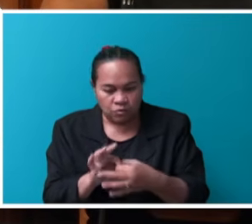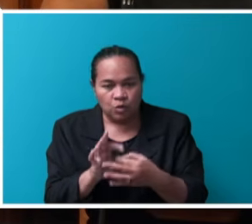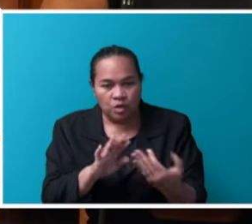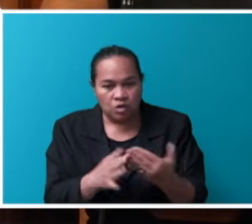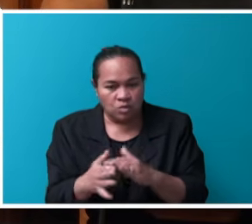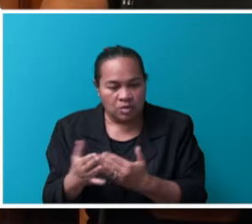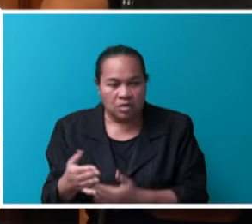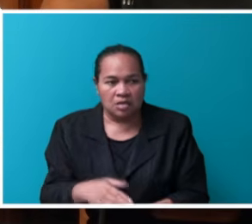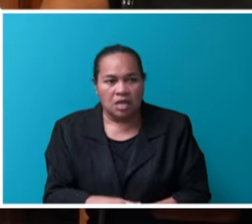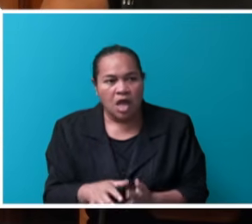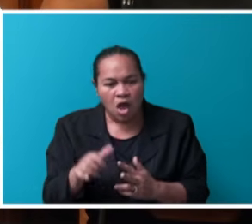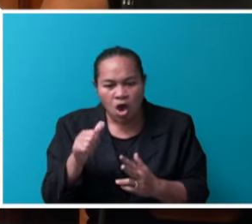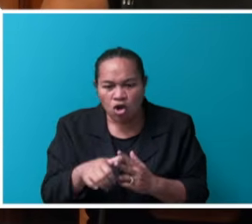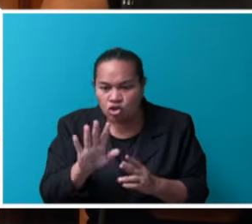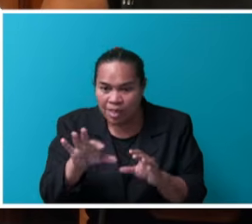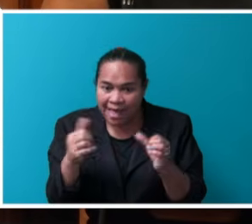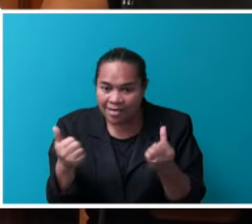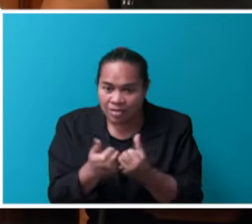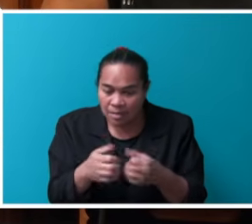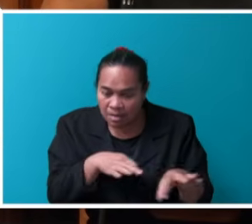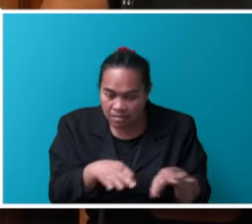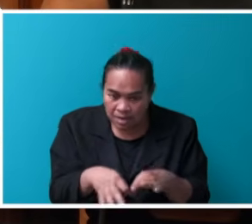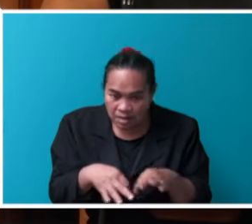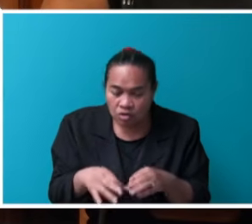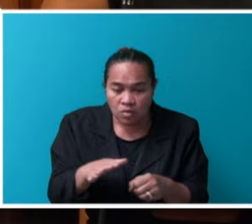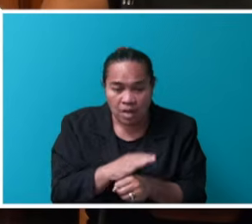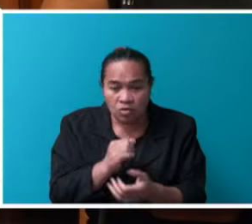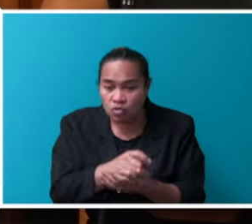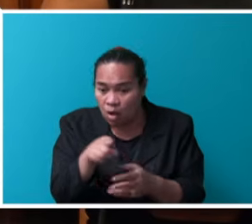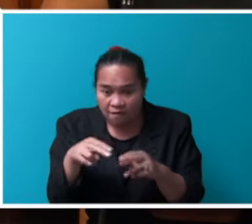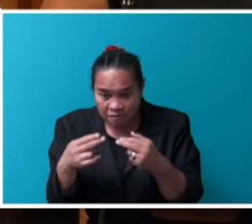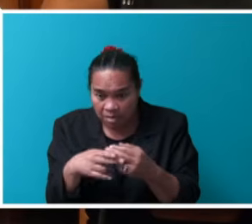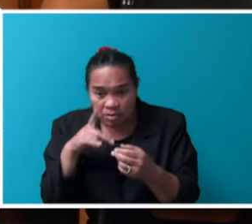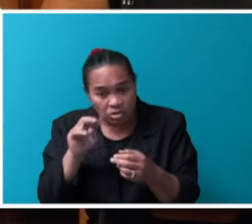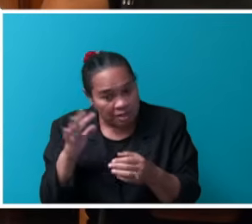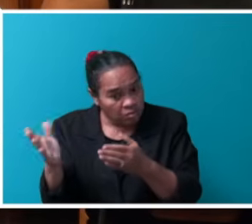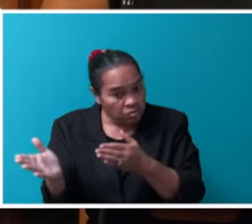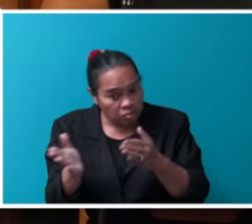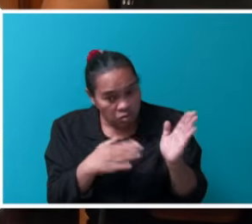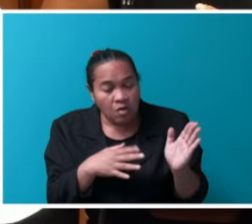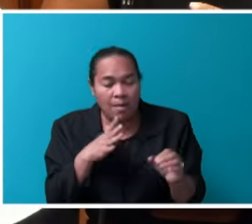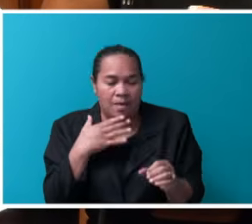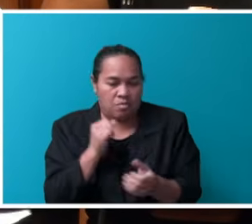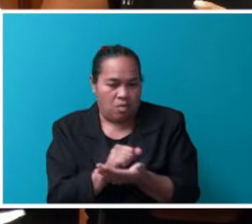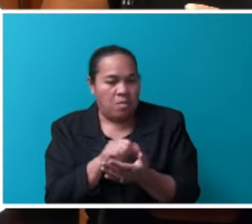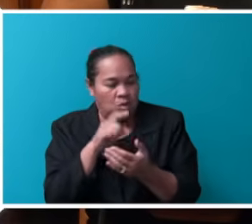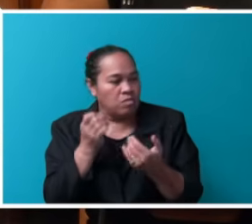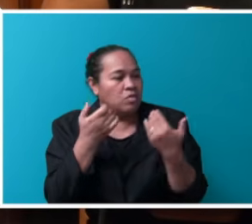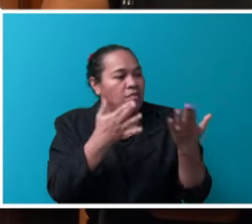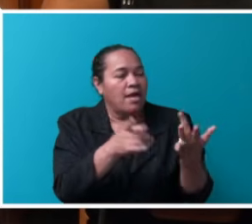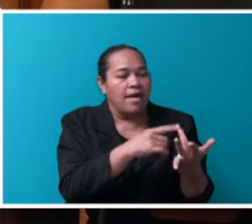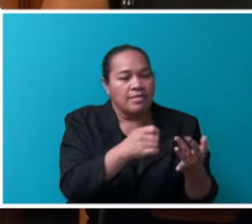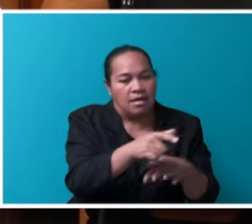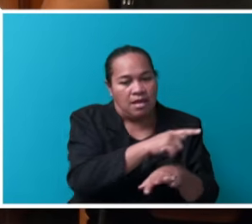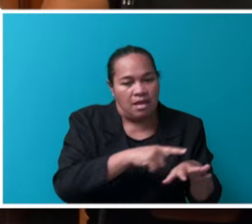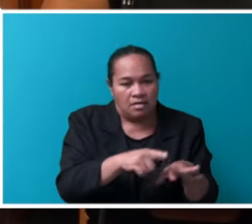negotiations, and detailed implementation planning to ensure that affected families are provided with secure resettlement options. The Speaker the